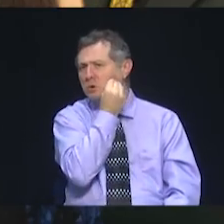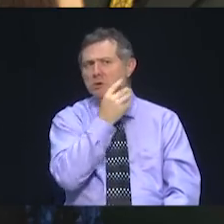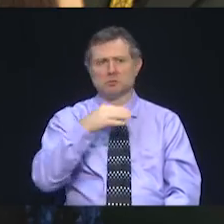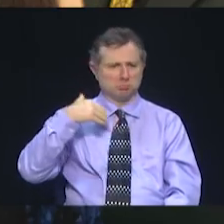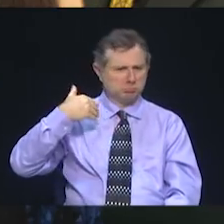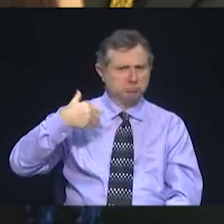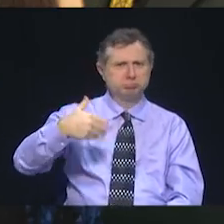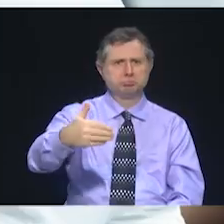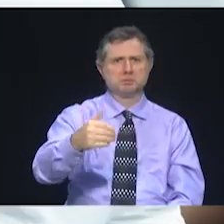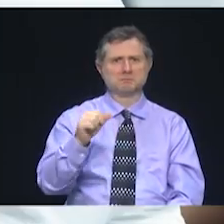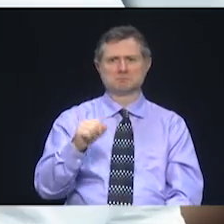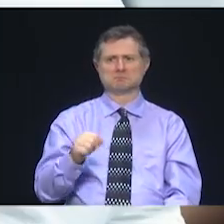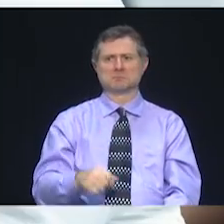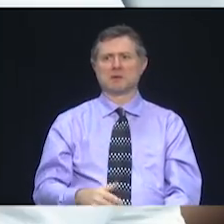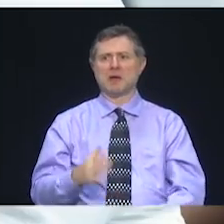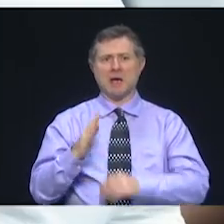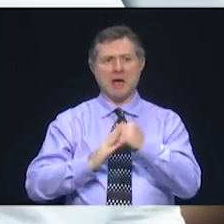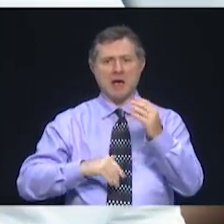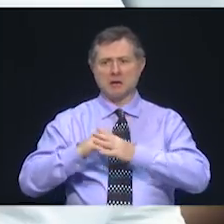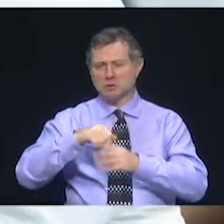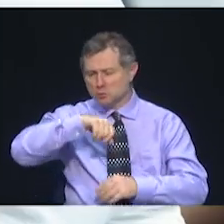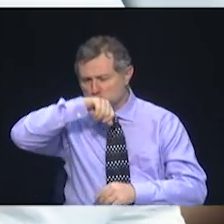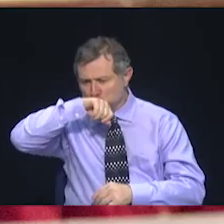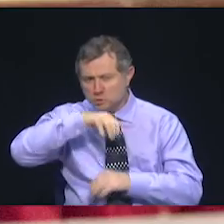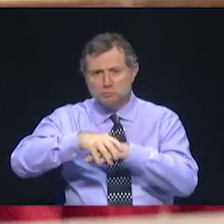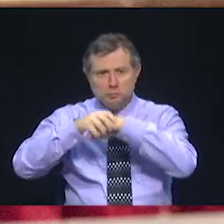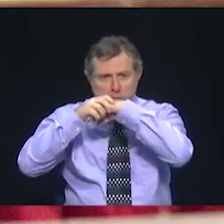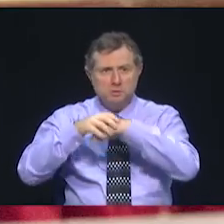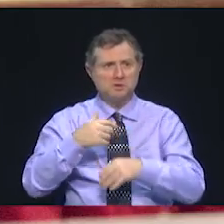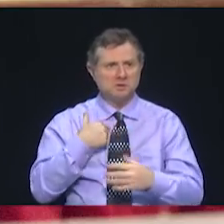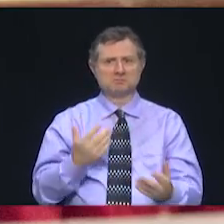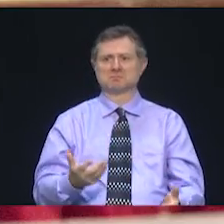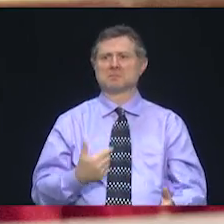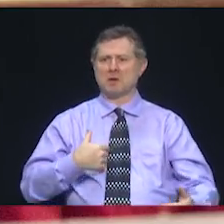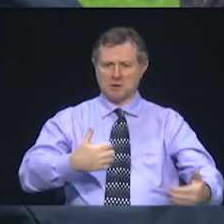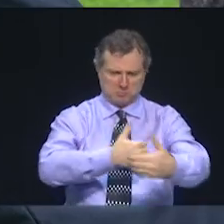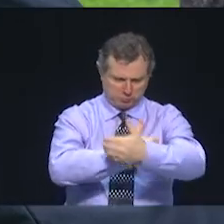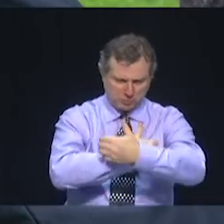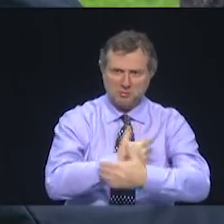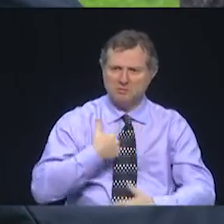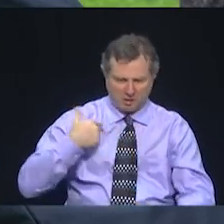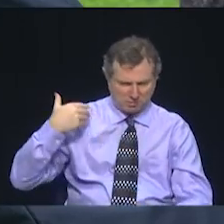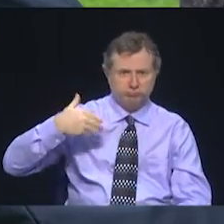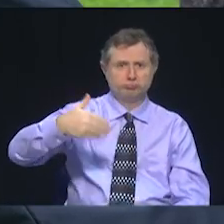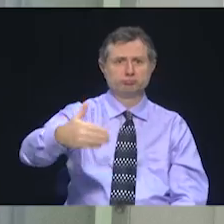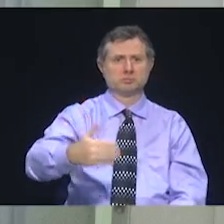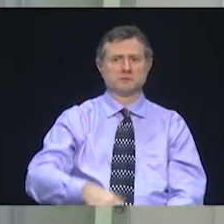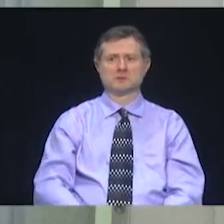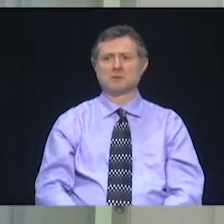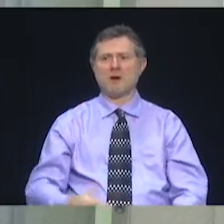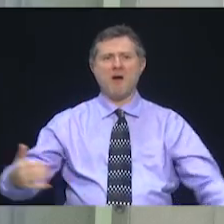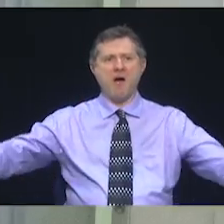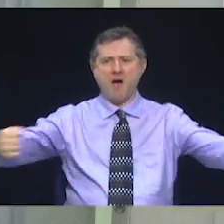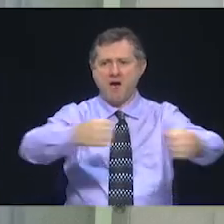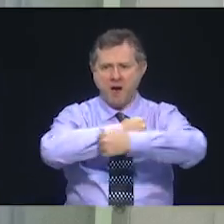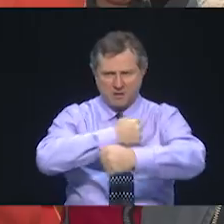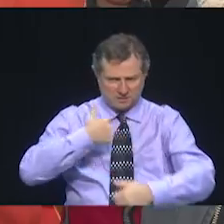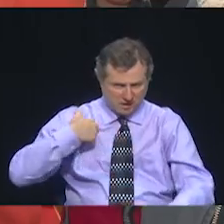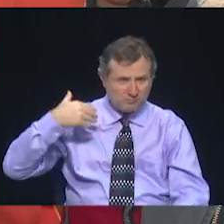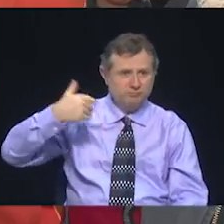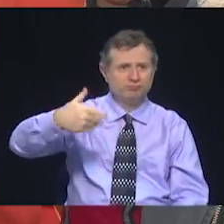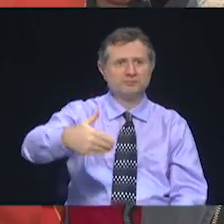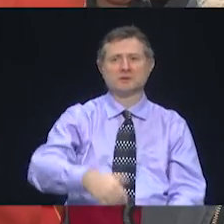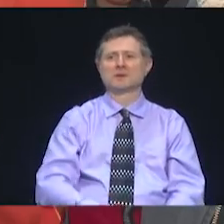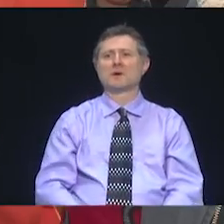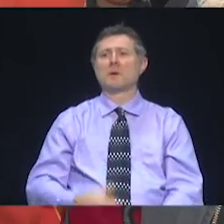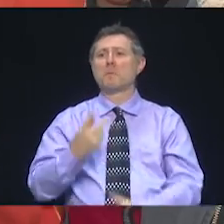do kiss people on the hand. I do embrace people. I do hug people, men